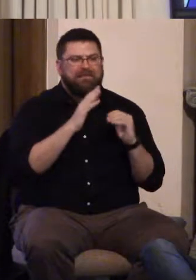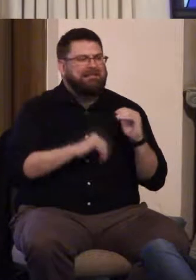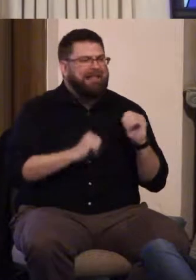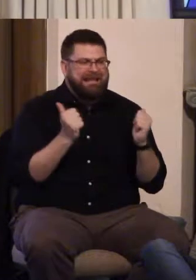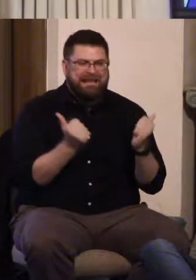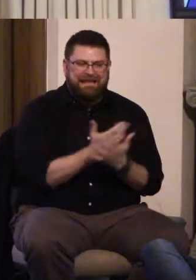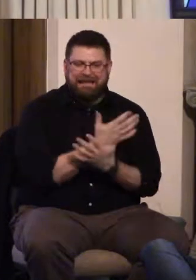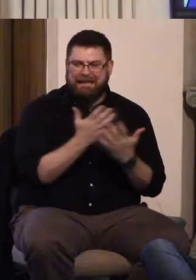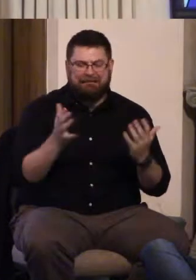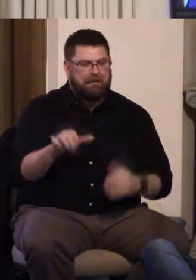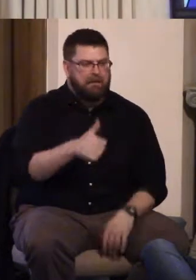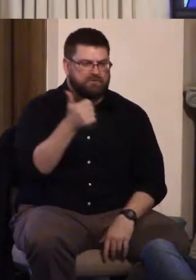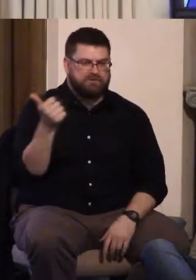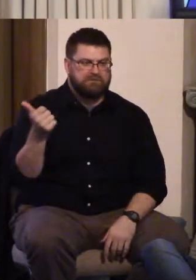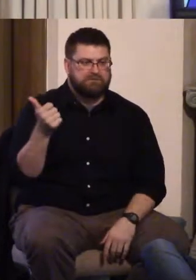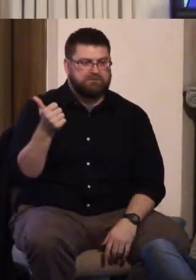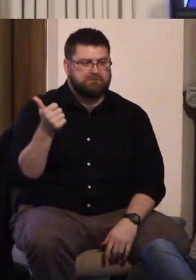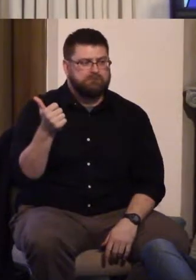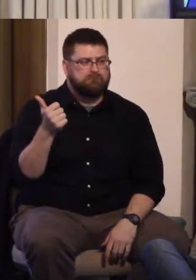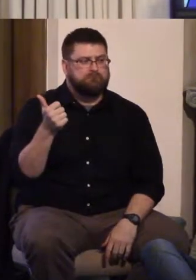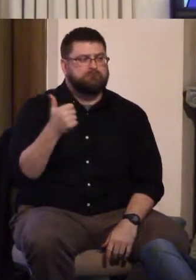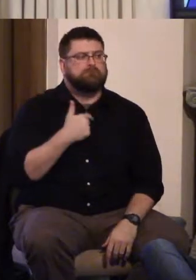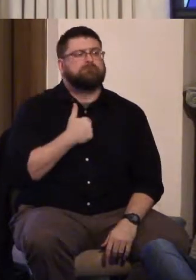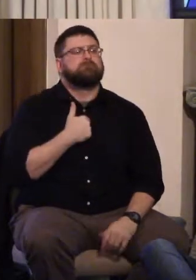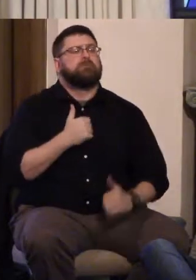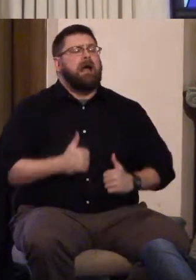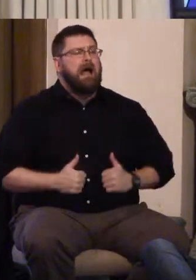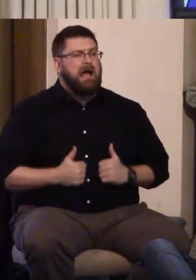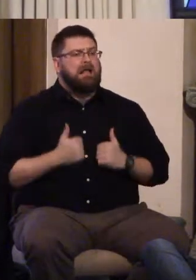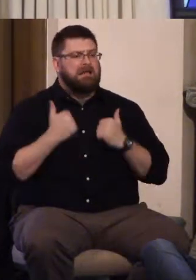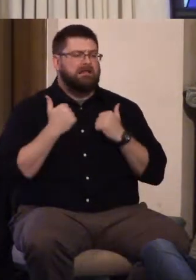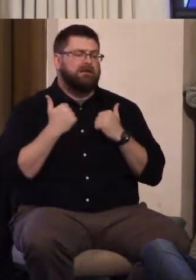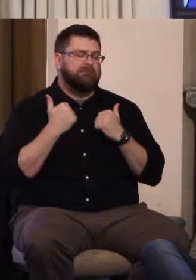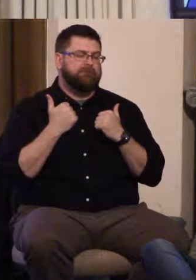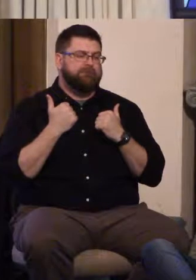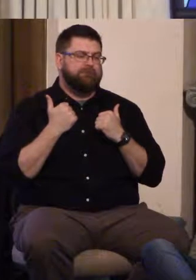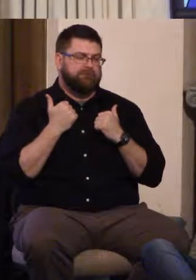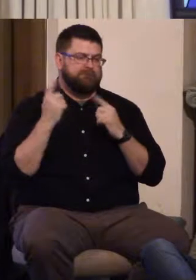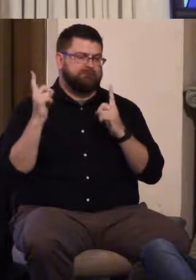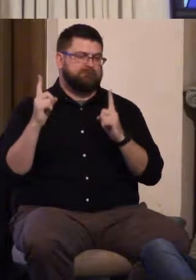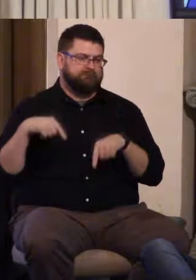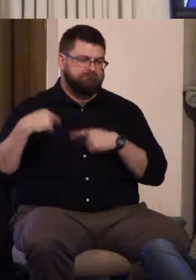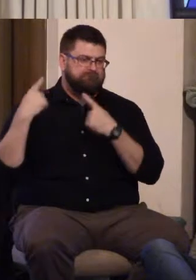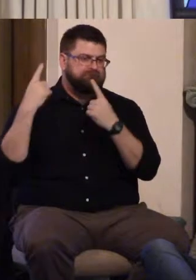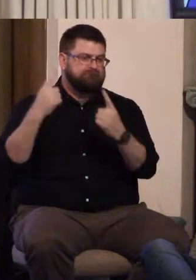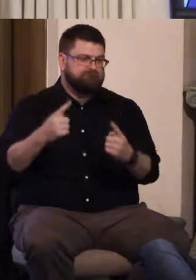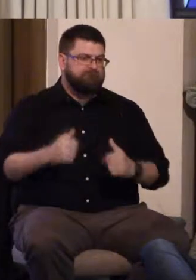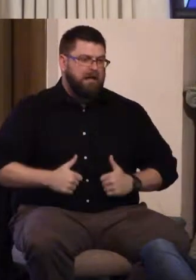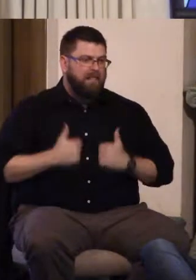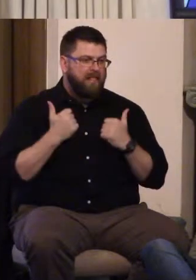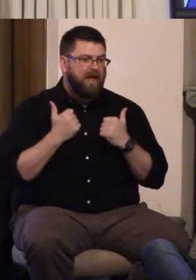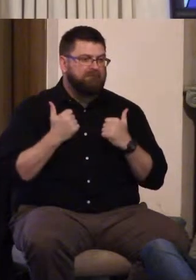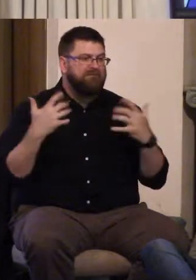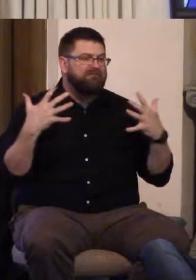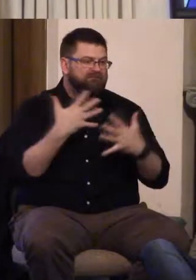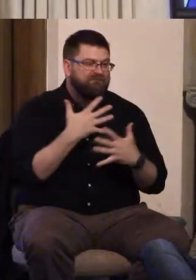than anything else. I lived most of my life fearing for my